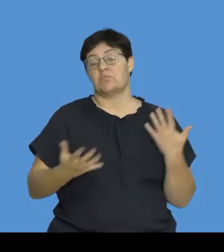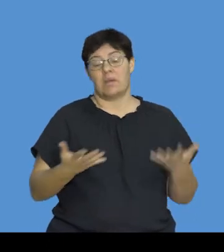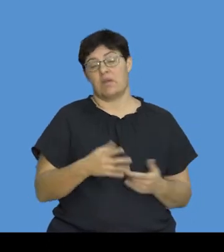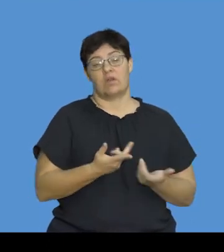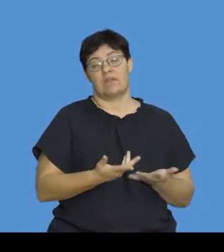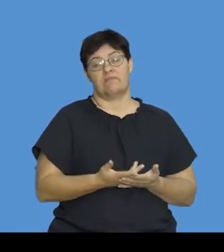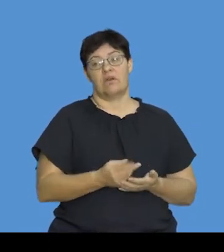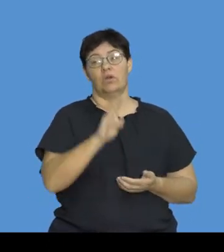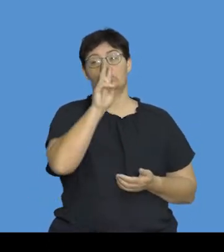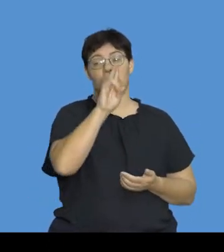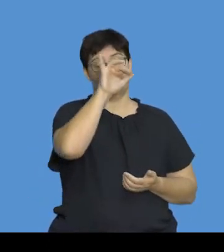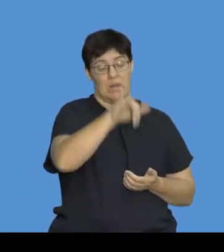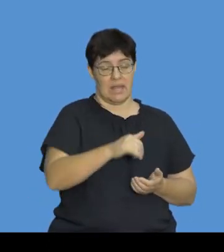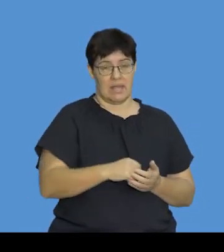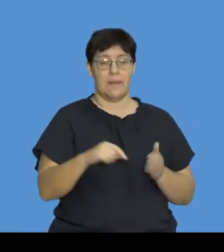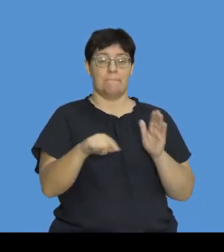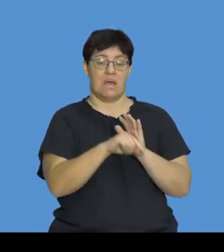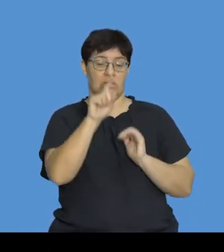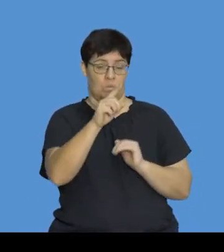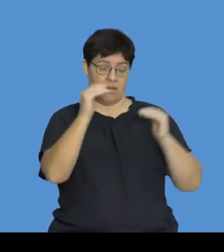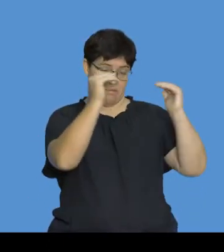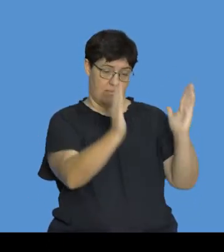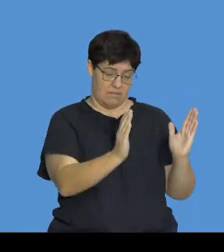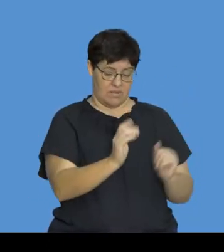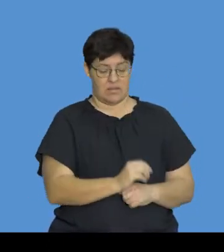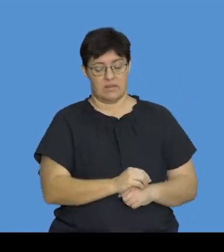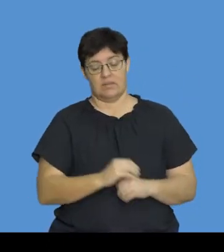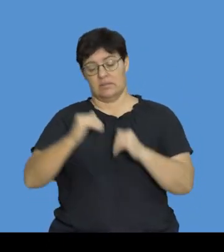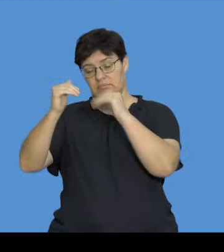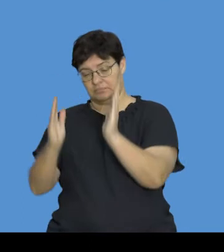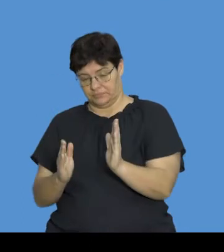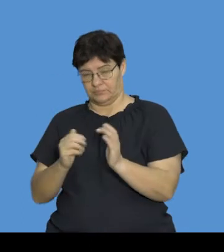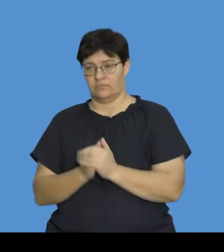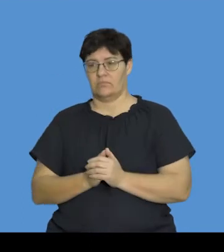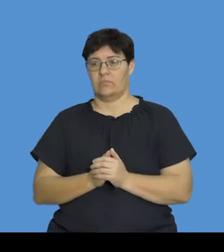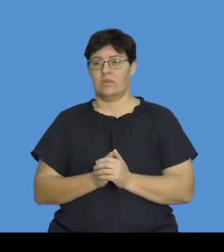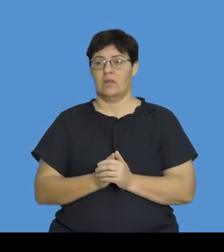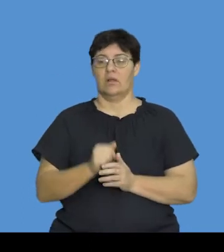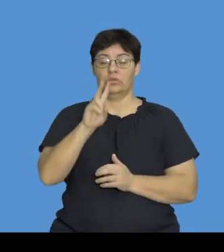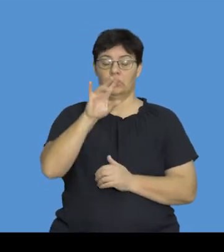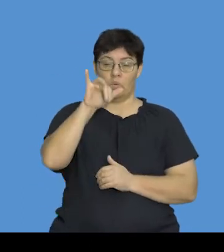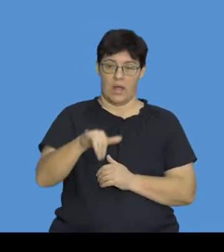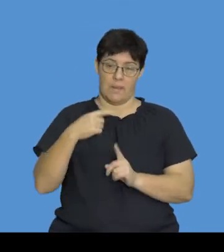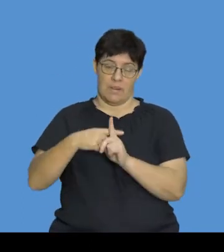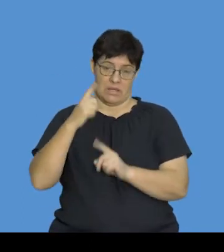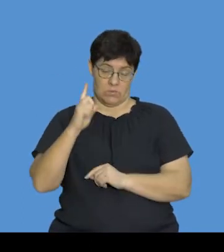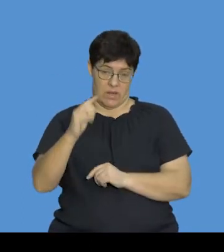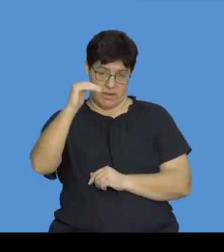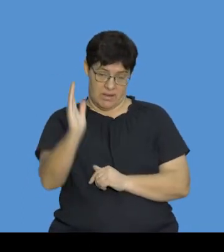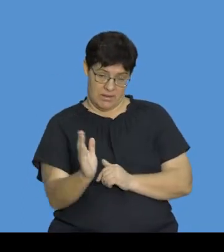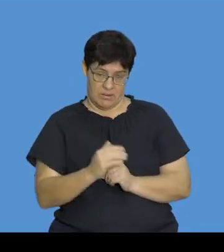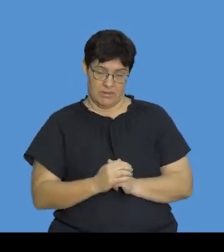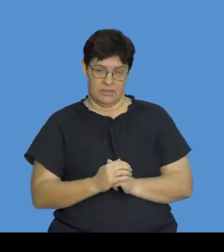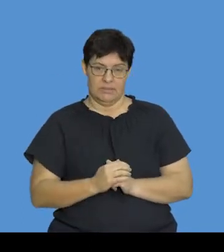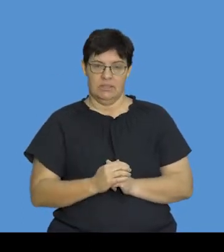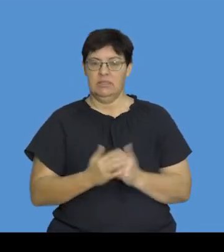you 2y minus 1 in this bracket, and here I give you 2y plus 1,